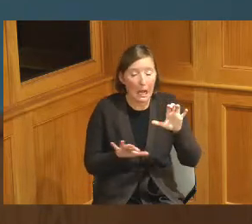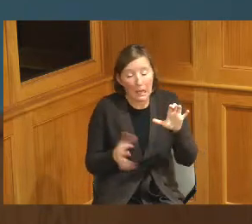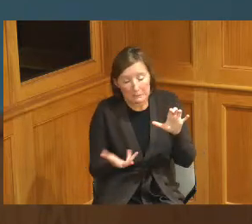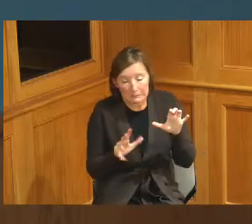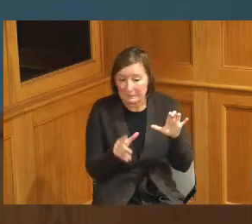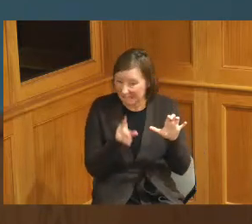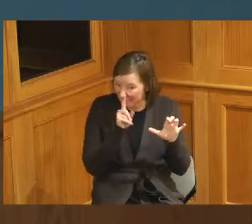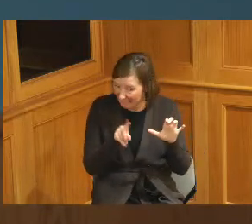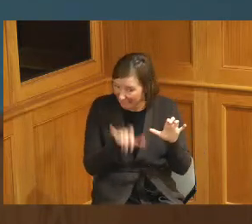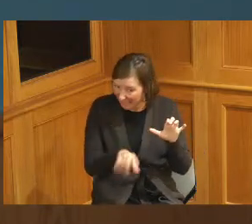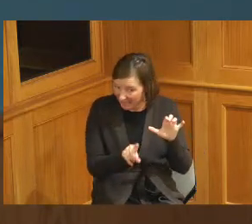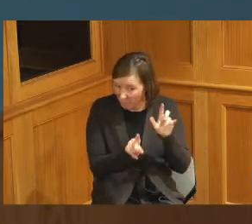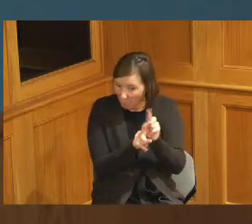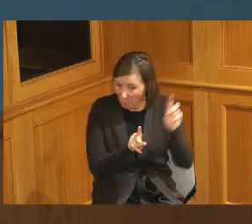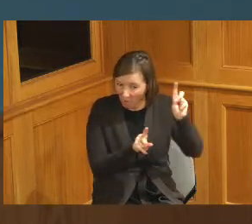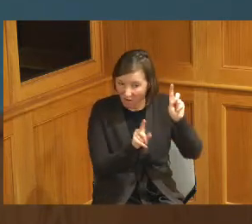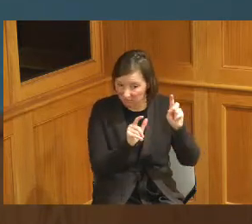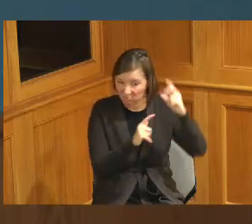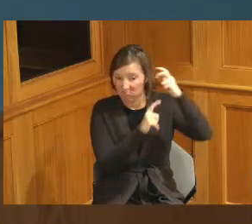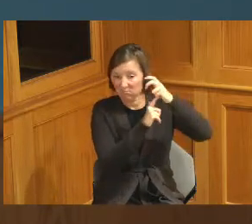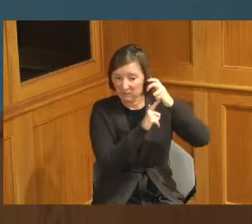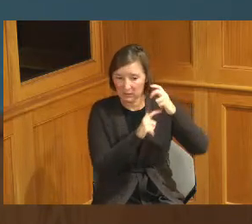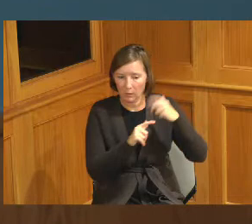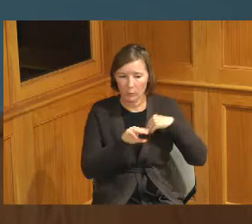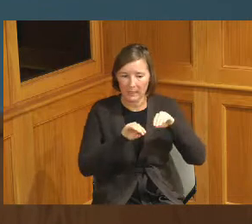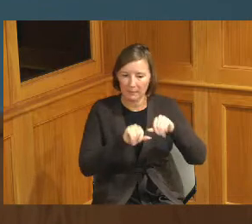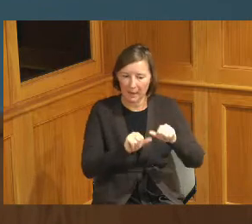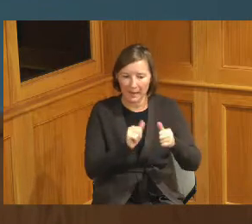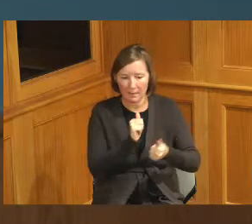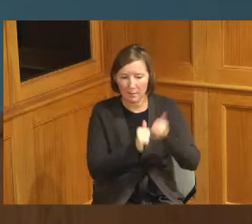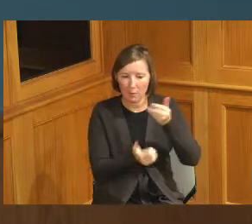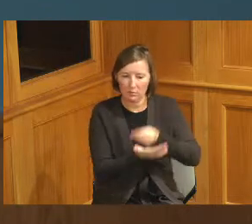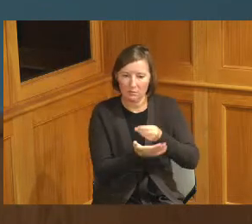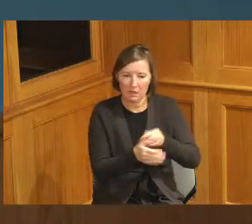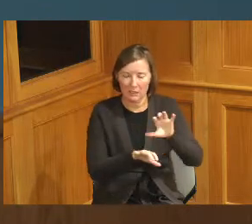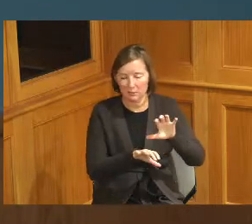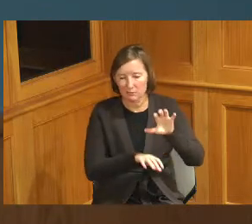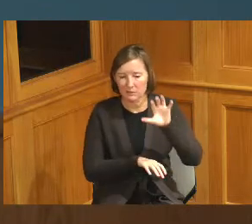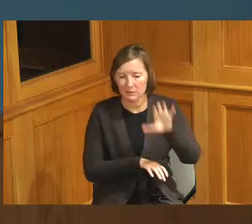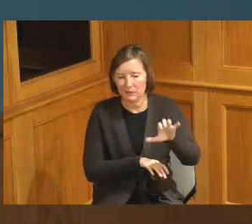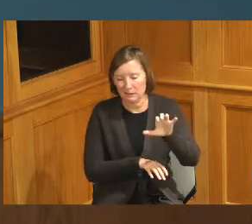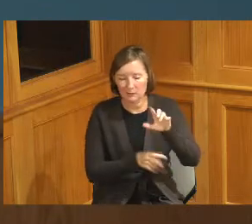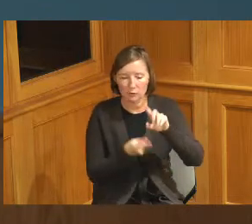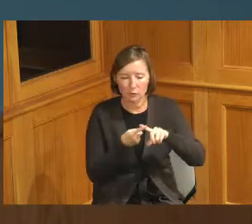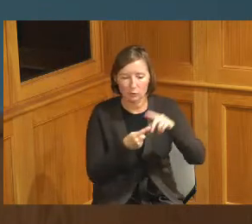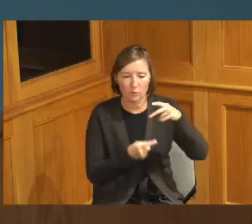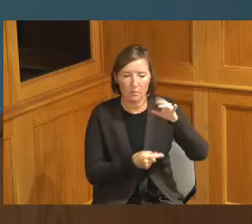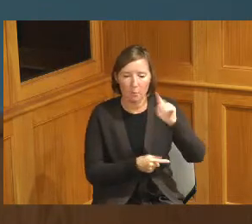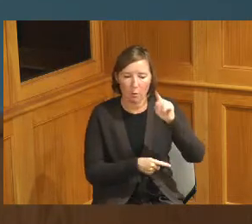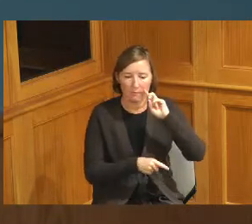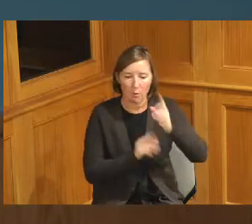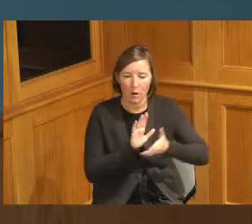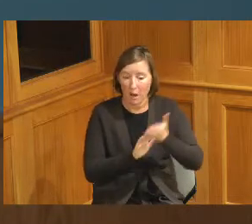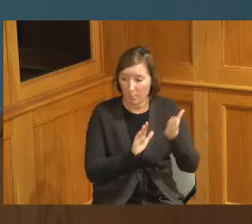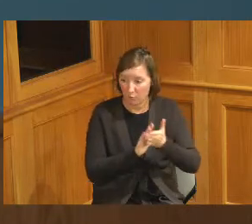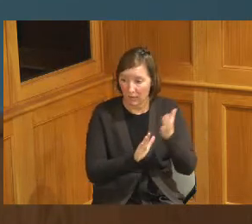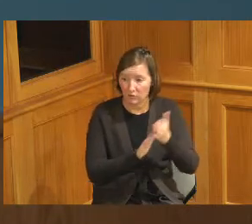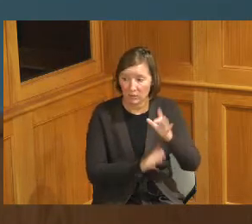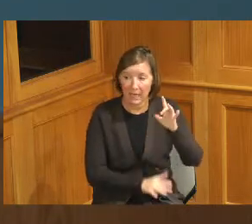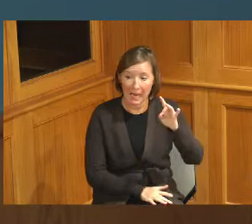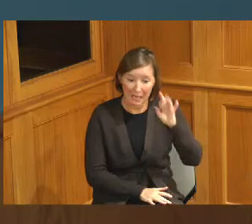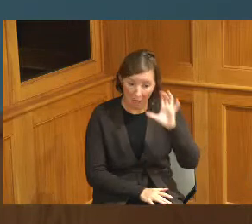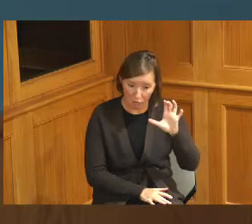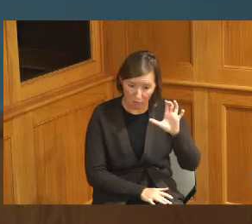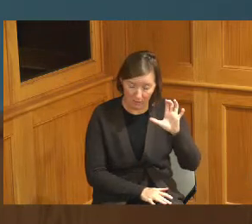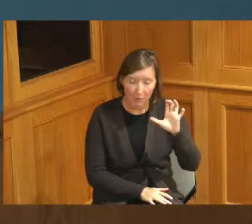pay the most to the port for operations, $800,000. Then we turn around and we give